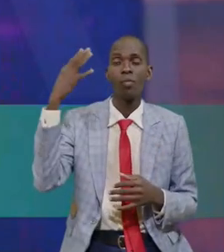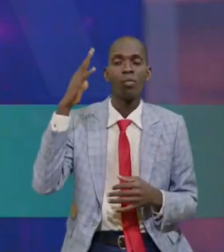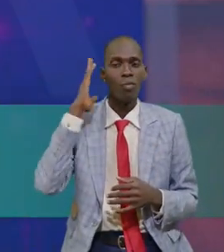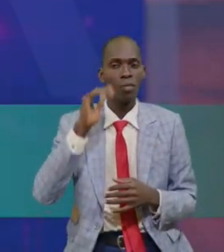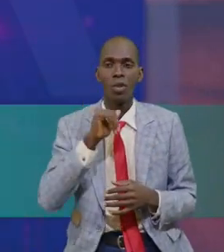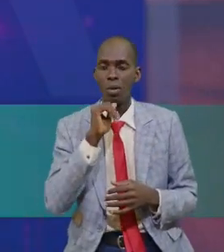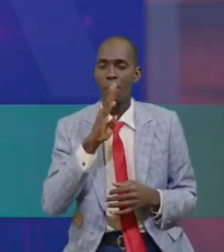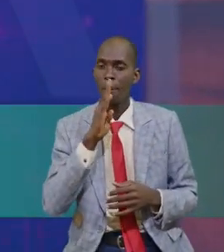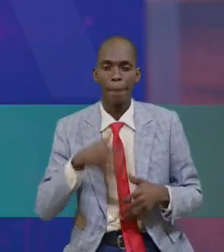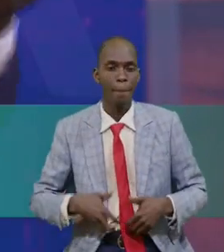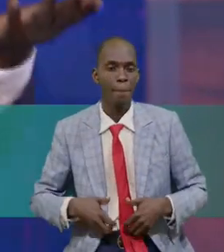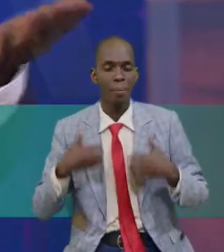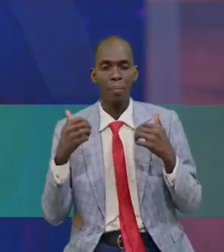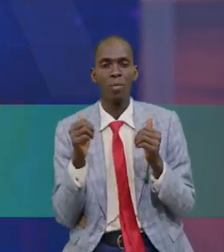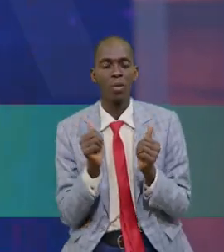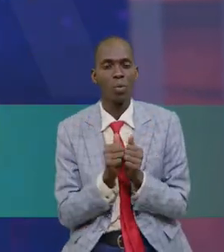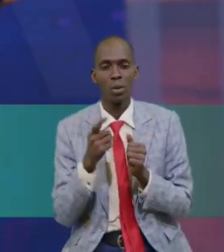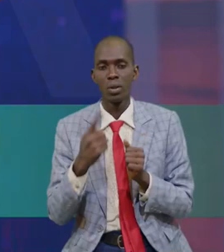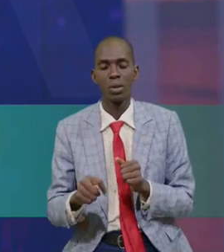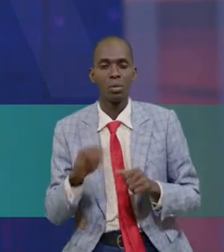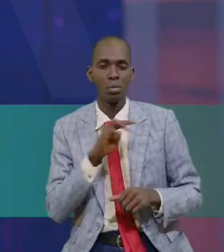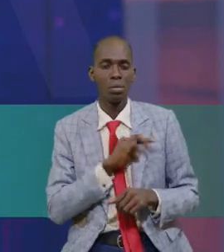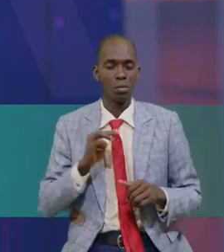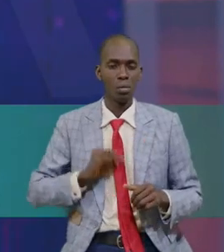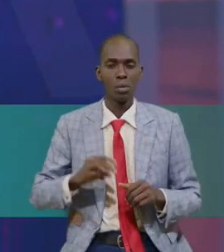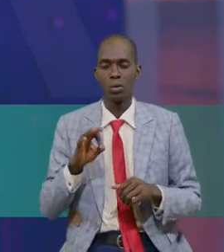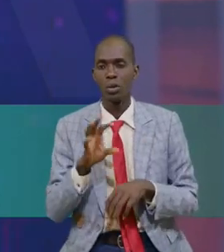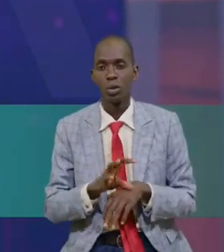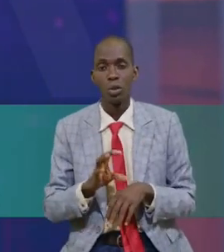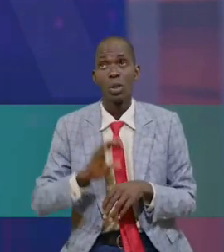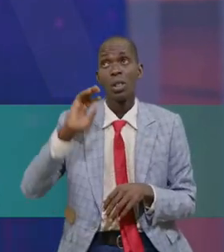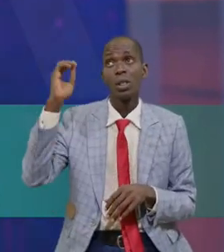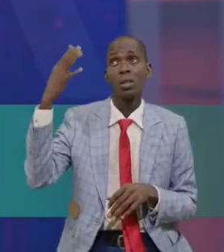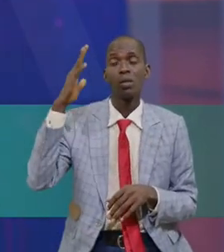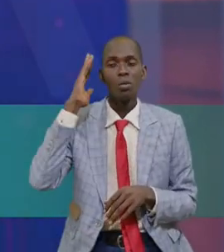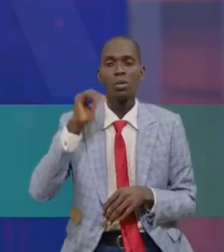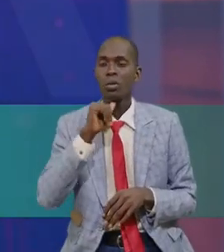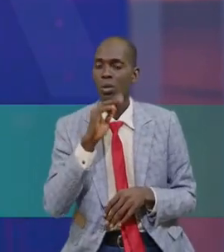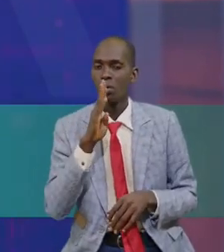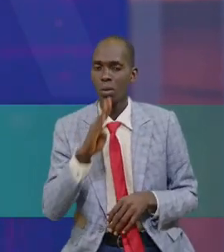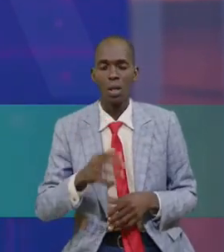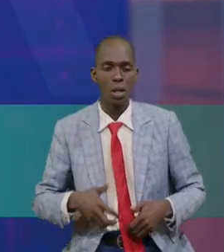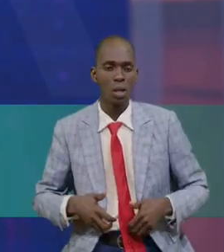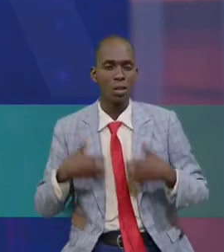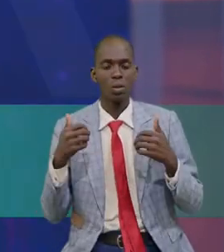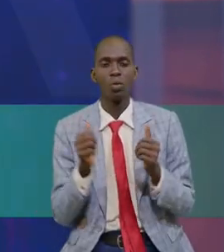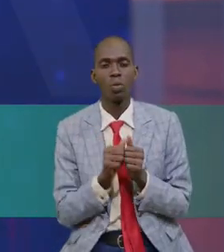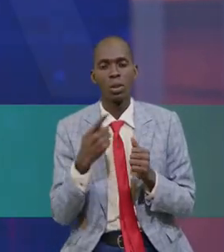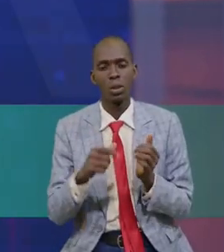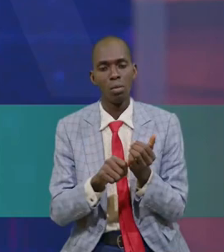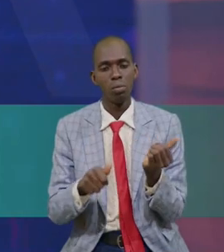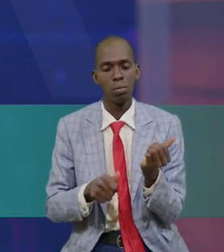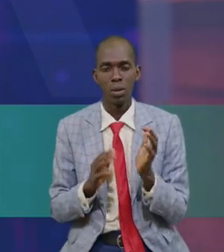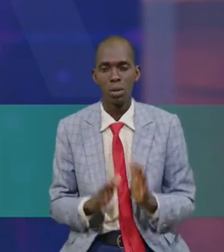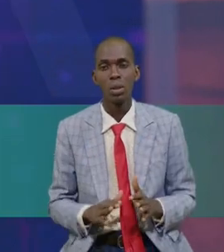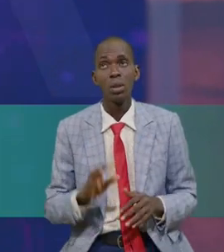the congregation. Grace will not be angry at the backslider. Grace will not